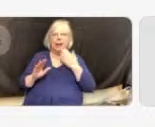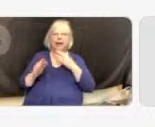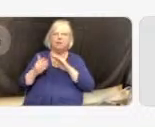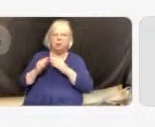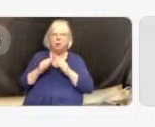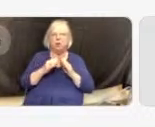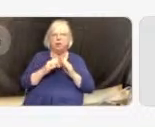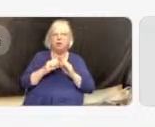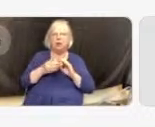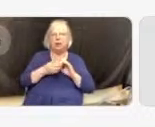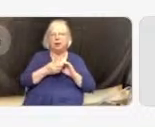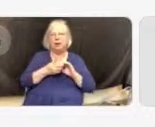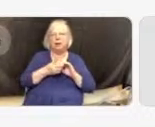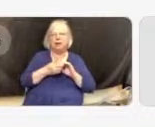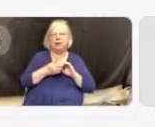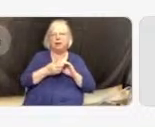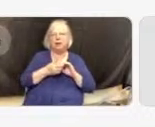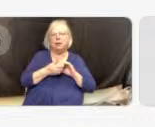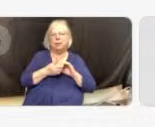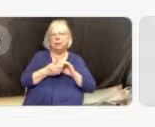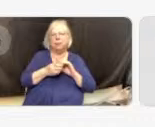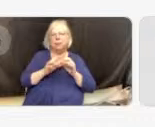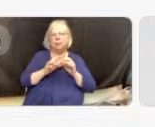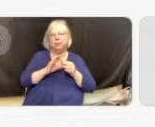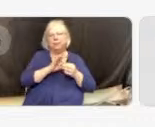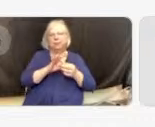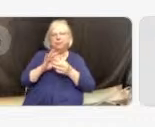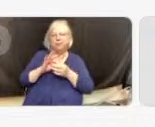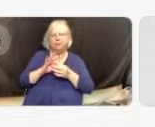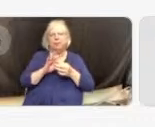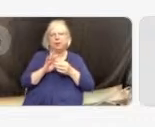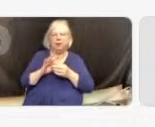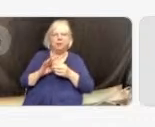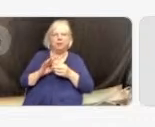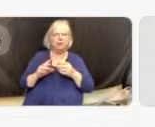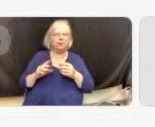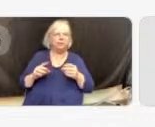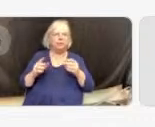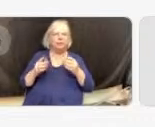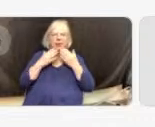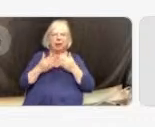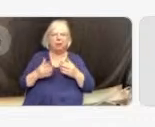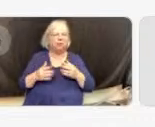consider mutual aid and mutual care for one another. Thank you. Thank you for your time.